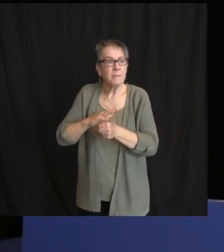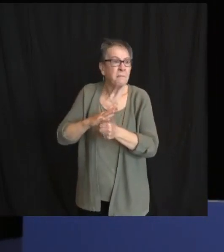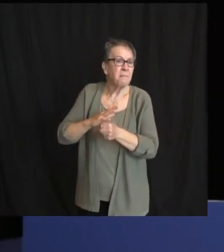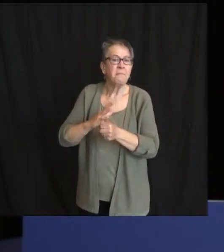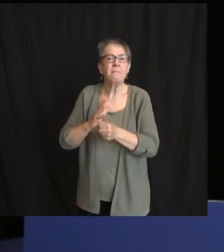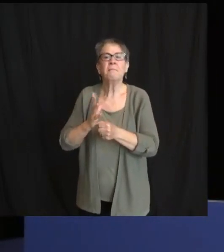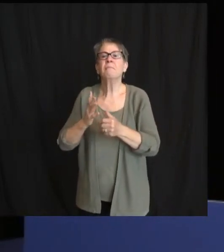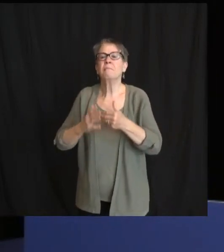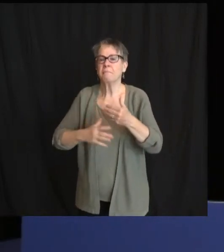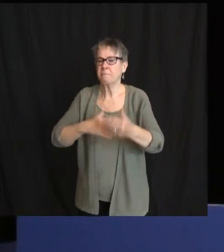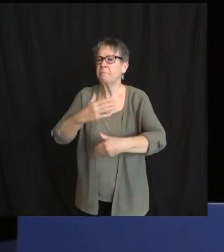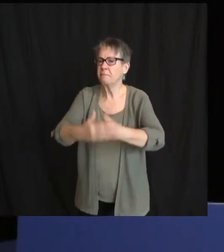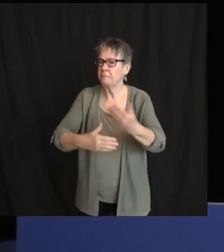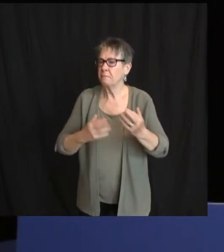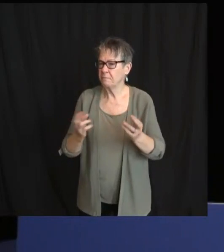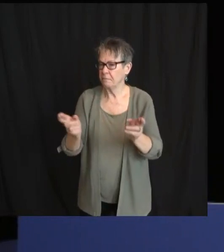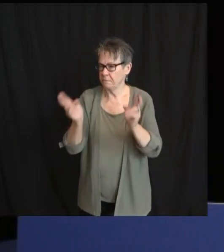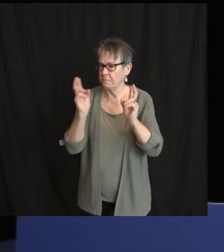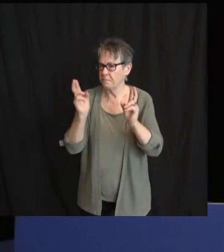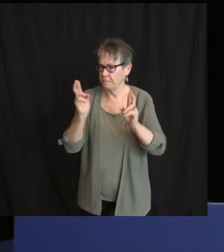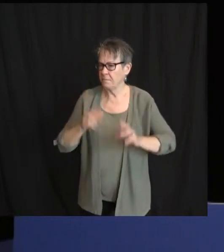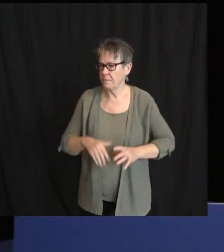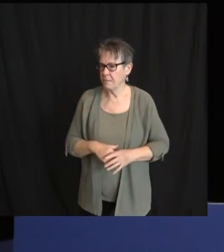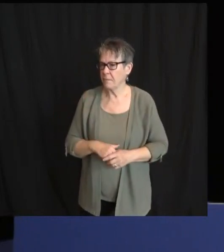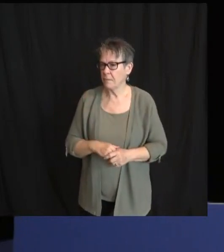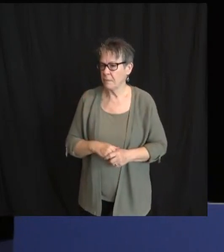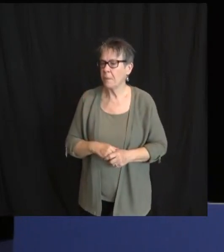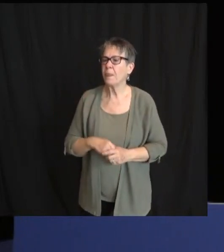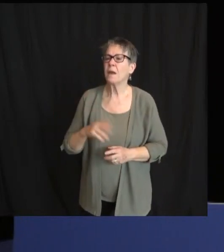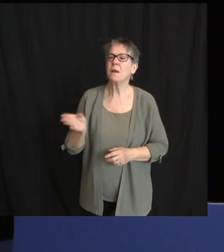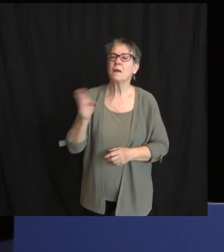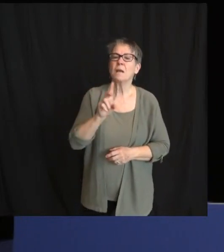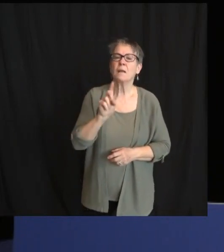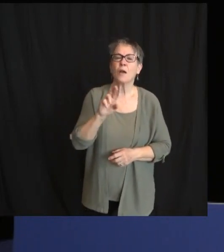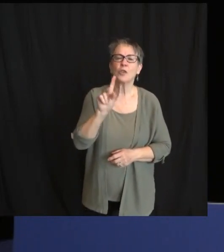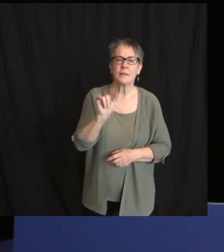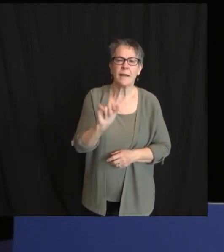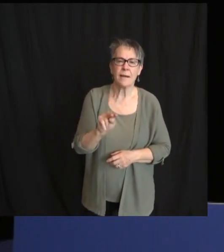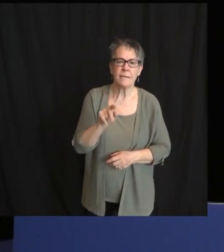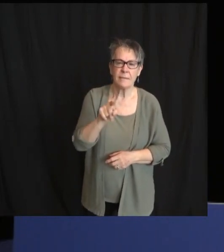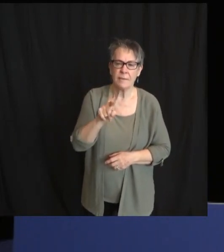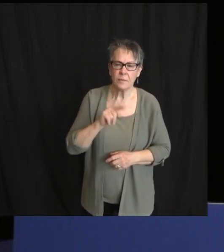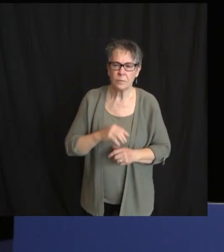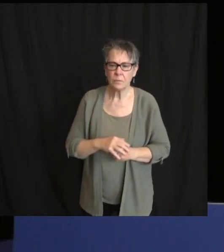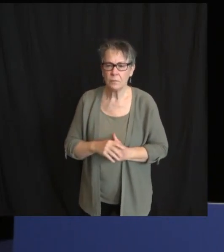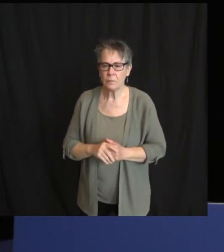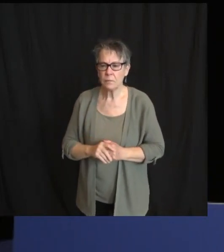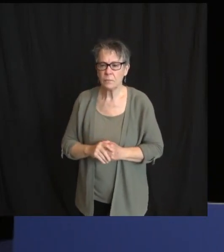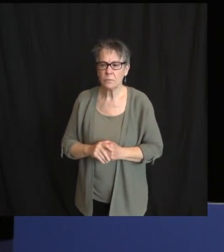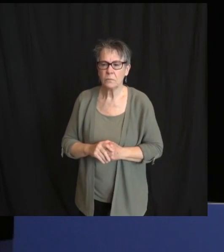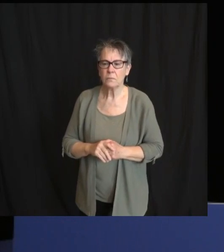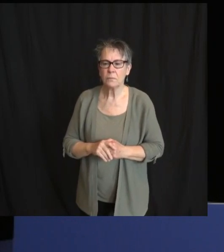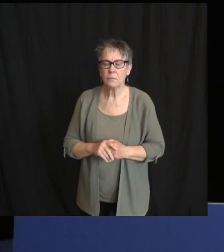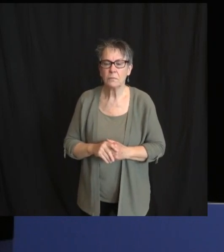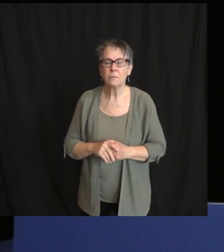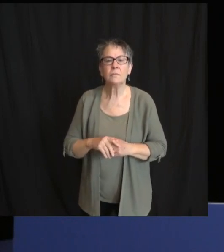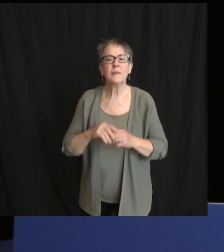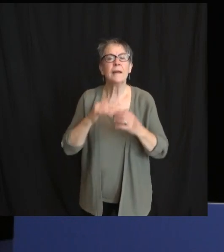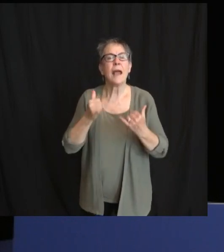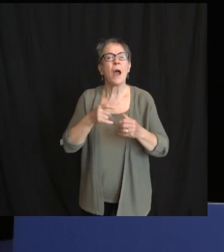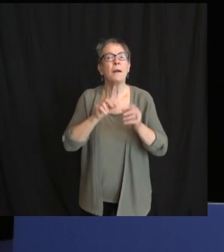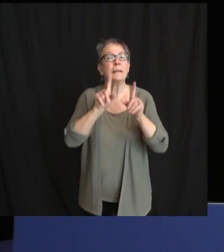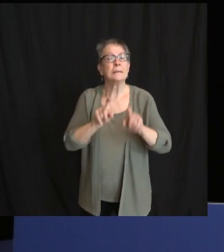that when we're talking about the ramping up of the testing and the contact tracing, we're referencing the diagnostic tests